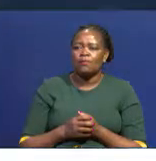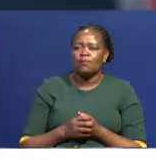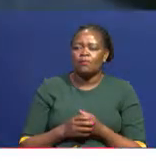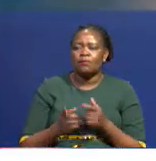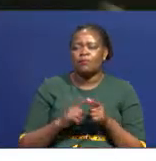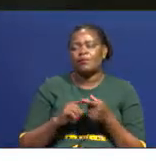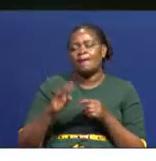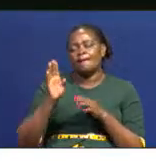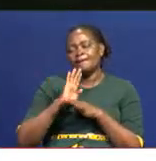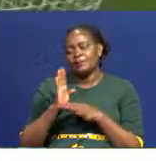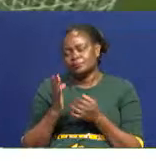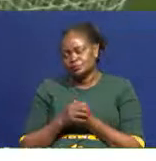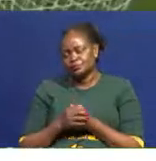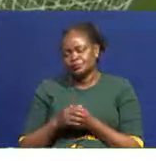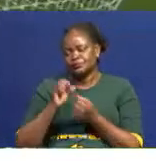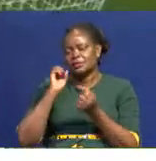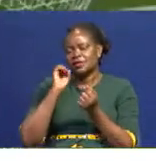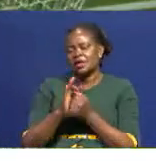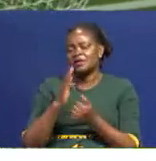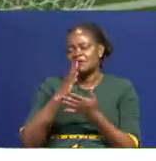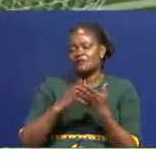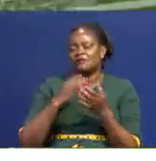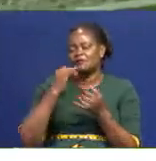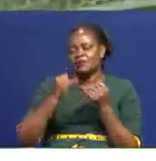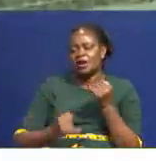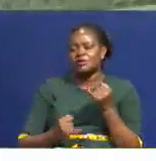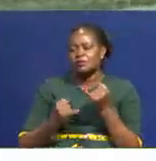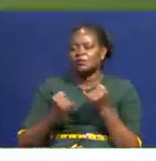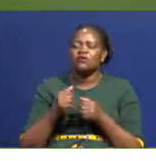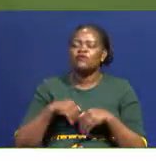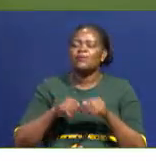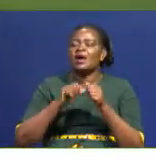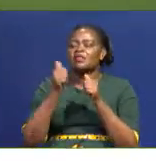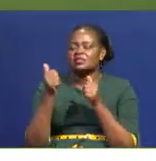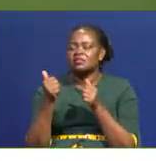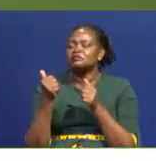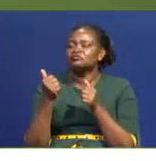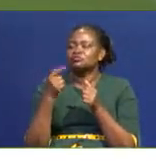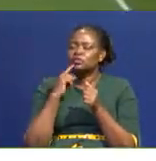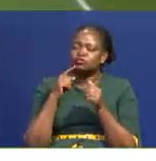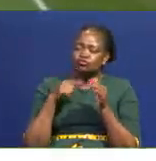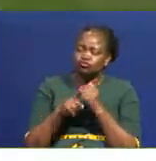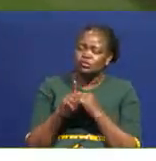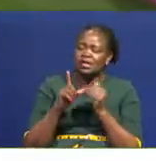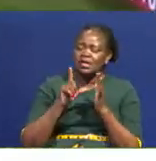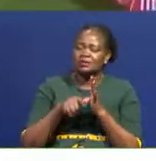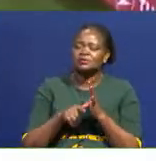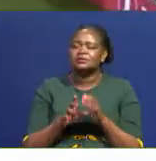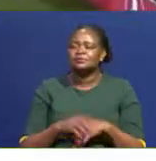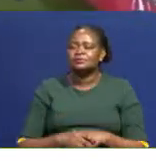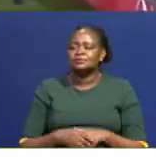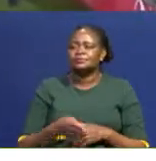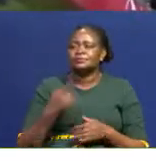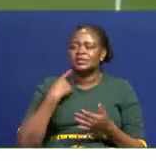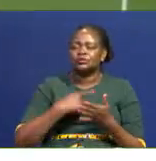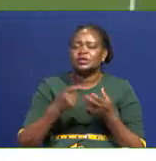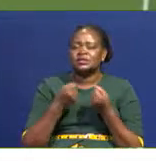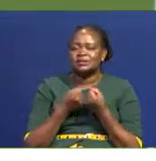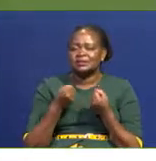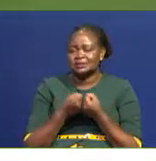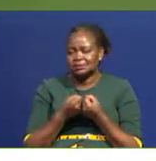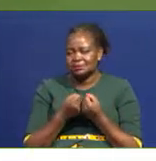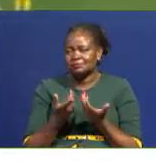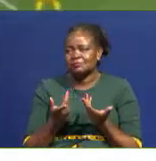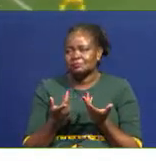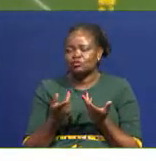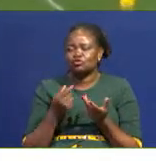Meanwhile, Barcelona looked to reach their 13th semi-final appearance and the first since the 20-year-old, who headed one home late on in the game. Last week's game winner Christensen will